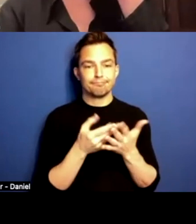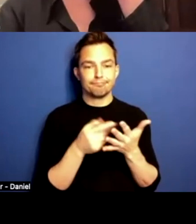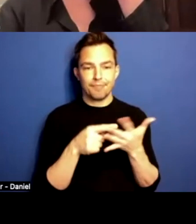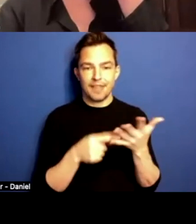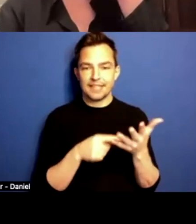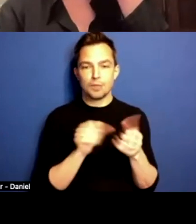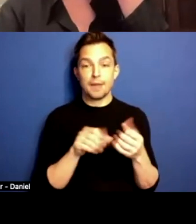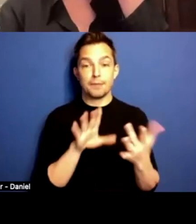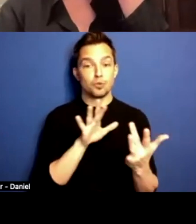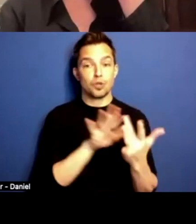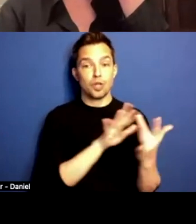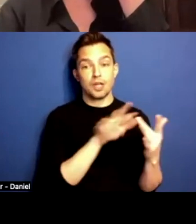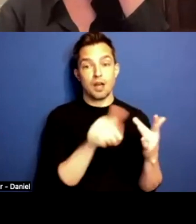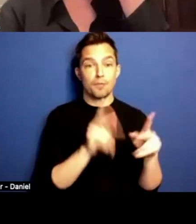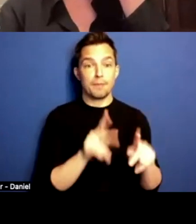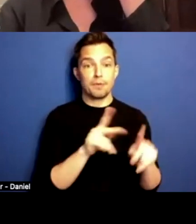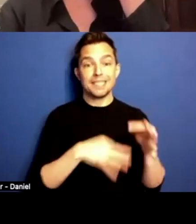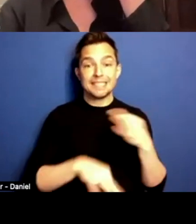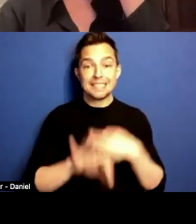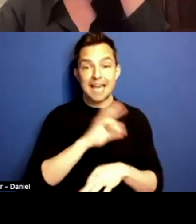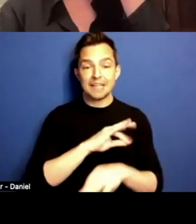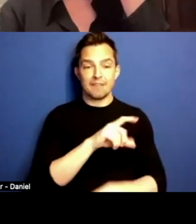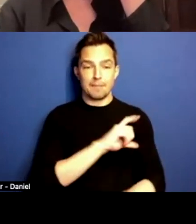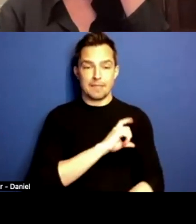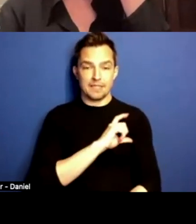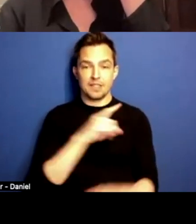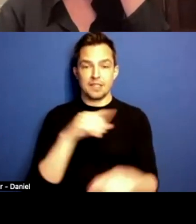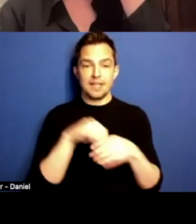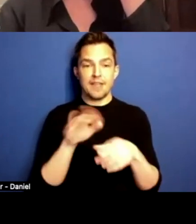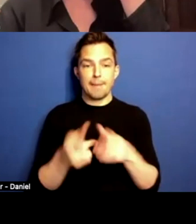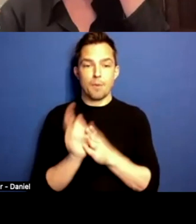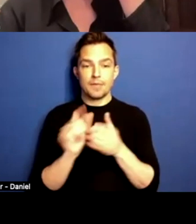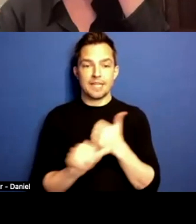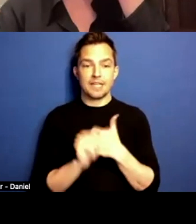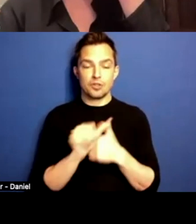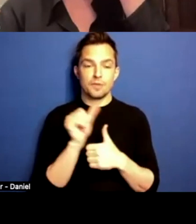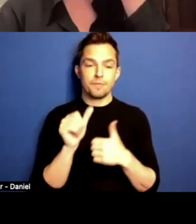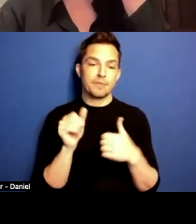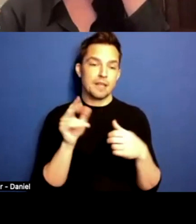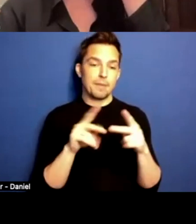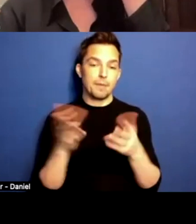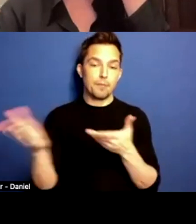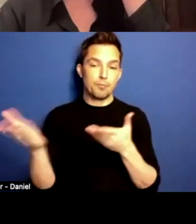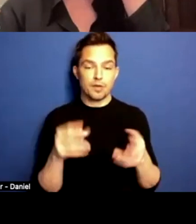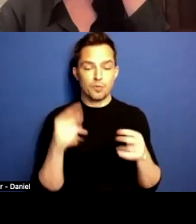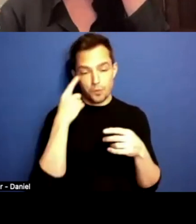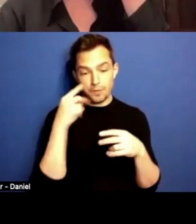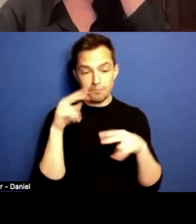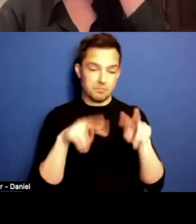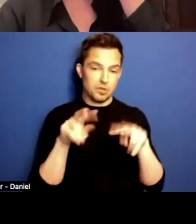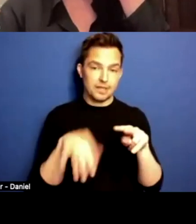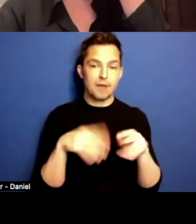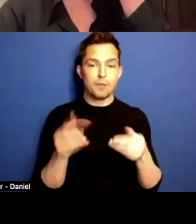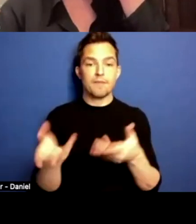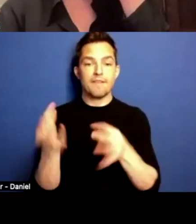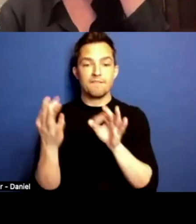contact others rather than law enforcement in the moment of danger. And people bring those things for us to look at, and we spend time giving them feedback as kind